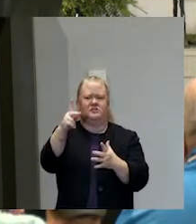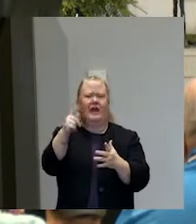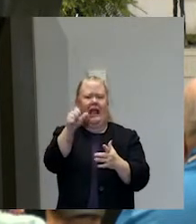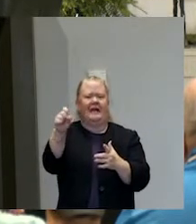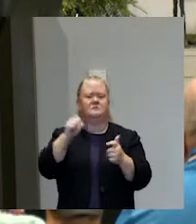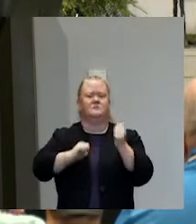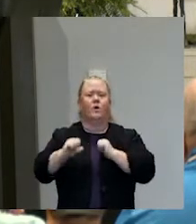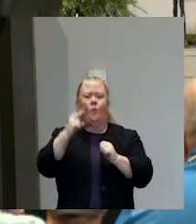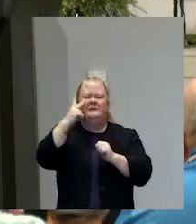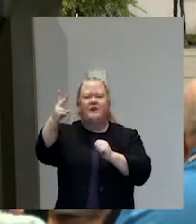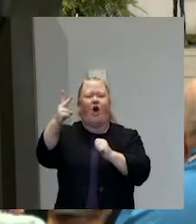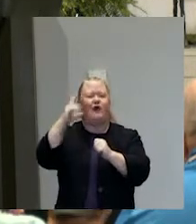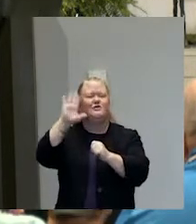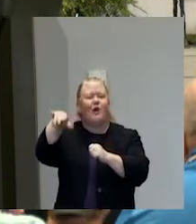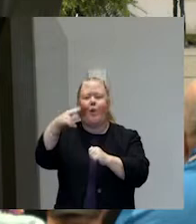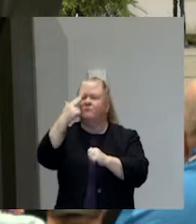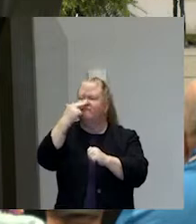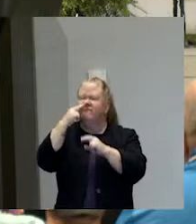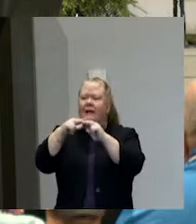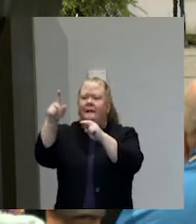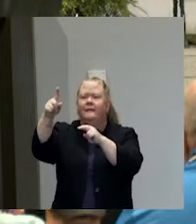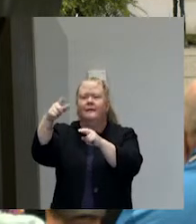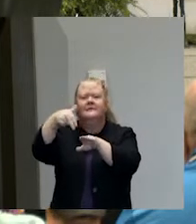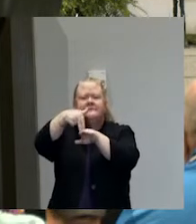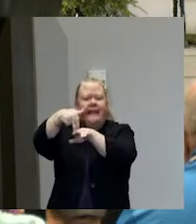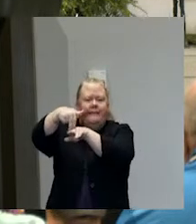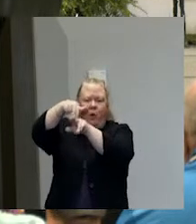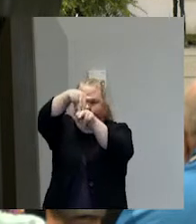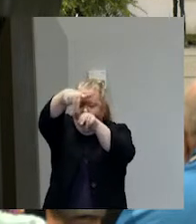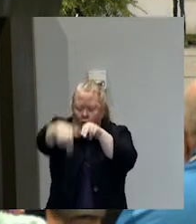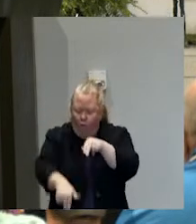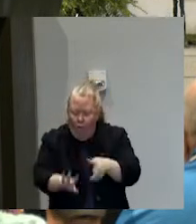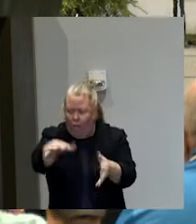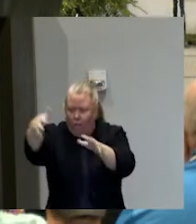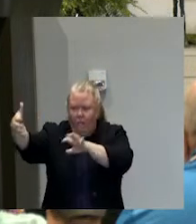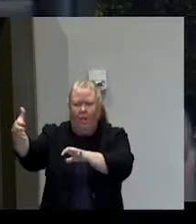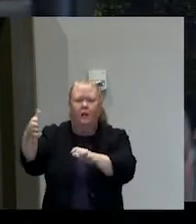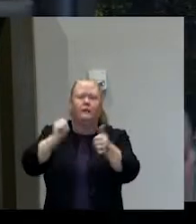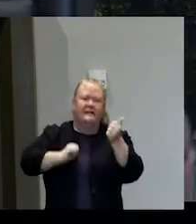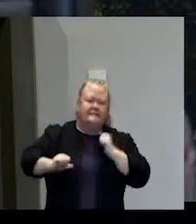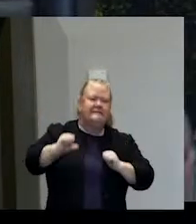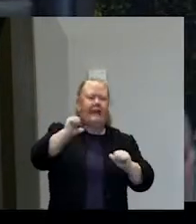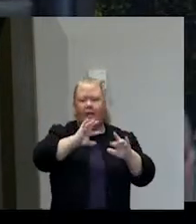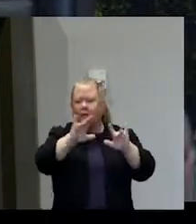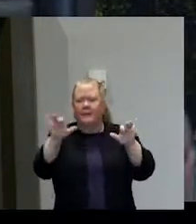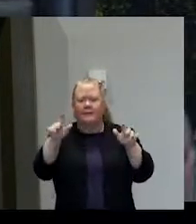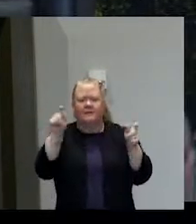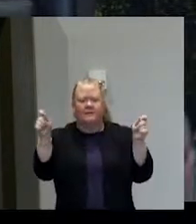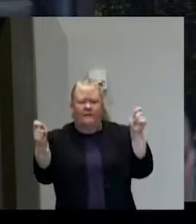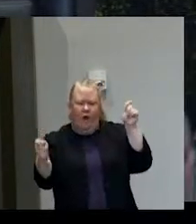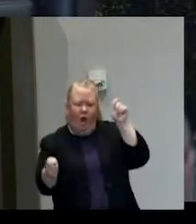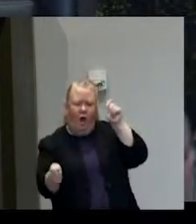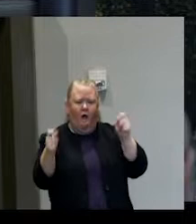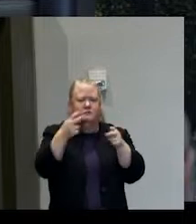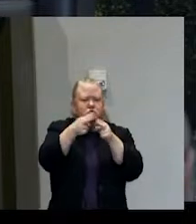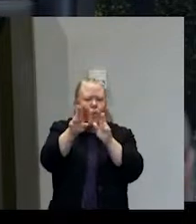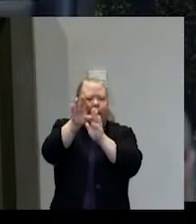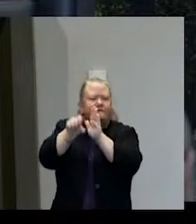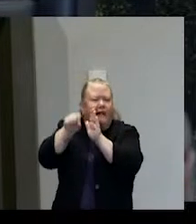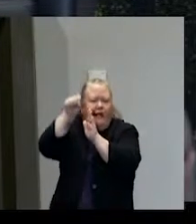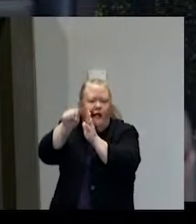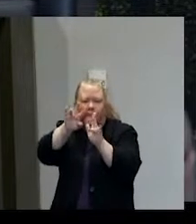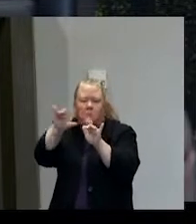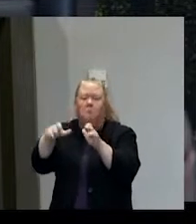skateboard down like a curvy slide. And it evolved into little skits and little bits, and it evolved into little short films,